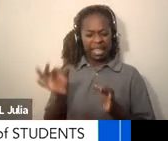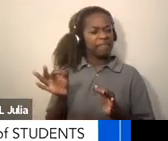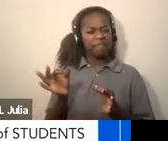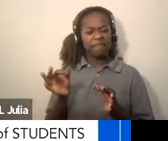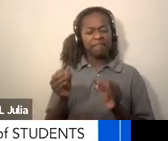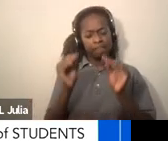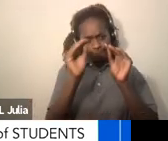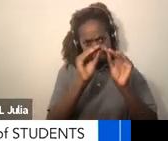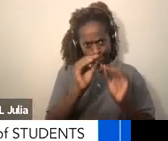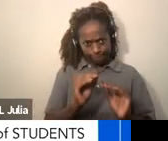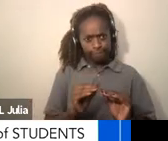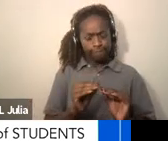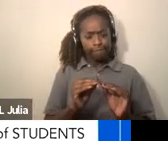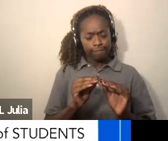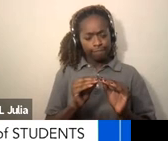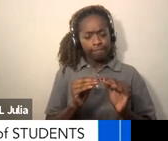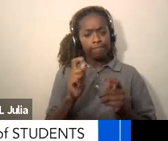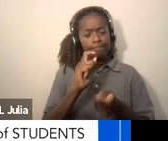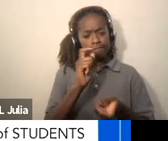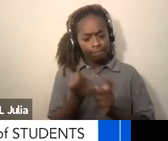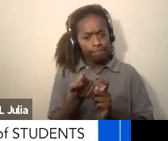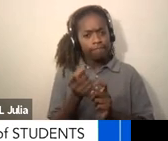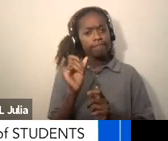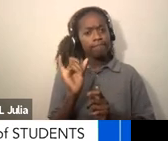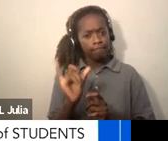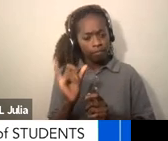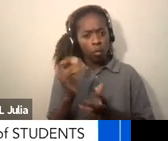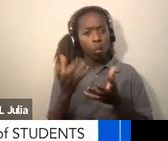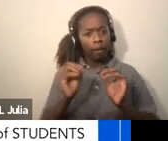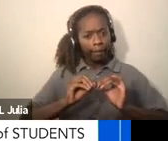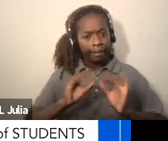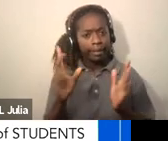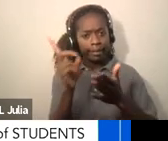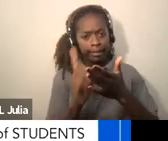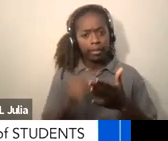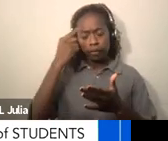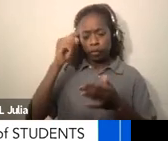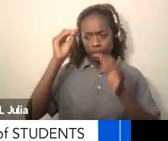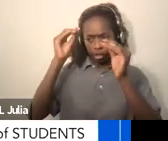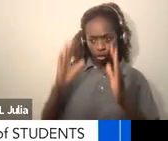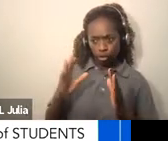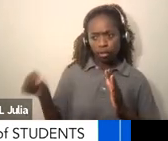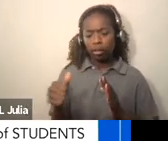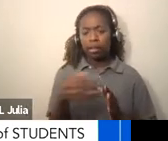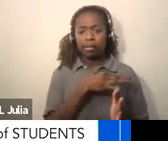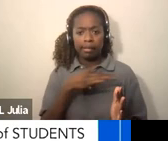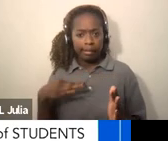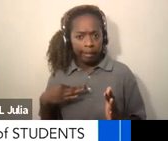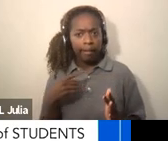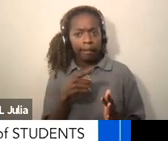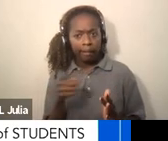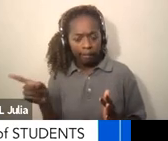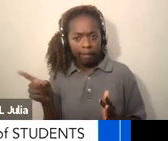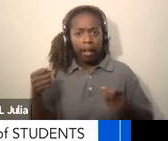prioritize it so that we were looking at a clear design for teachers and other staff that allows for